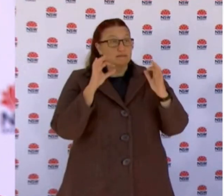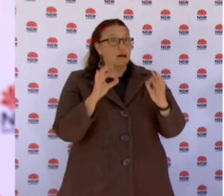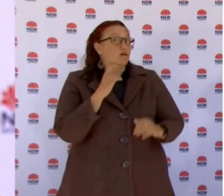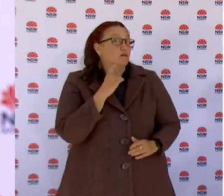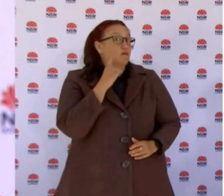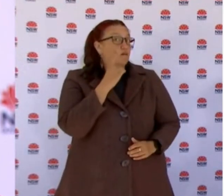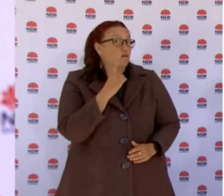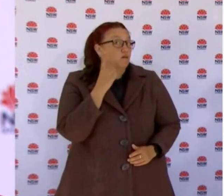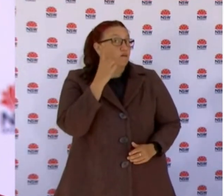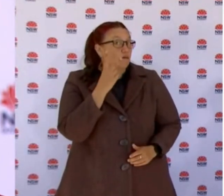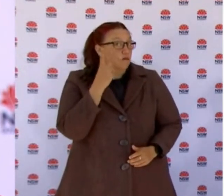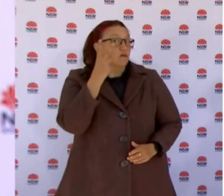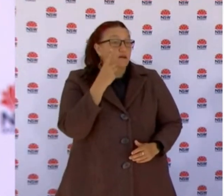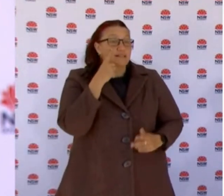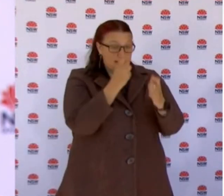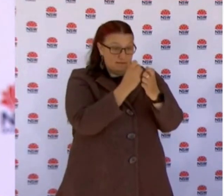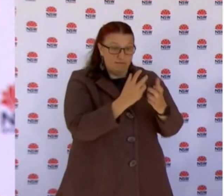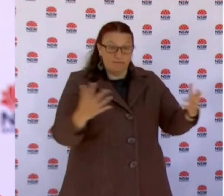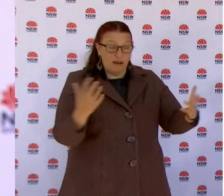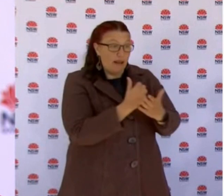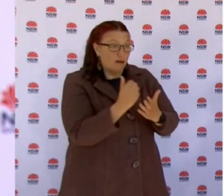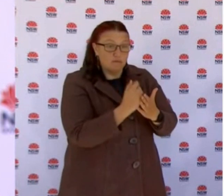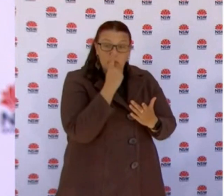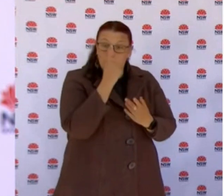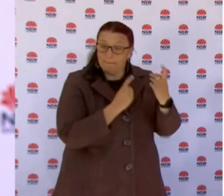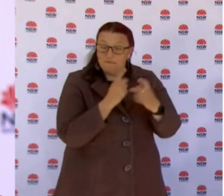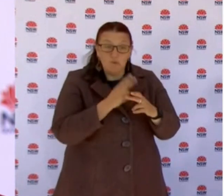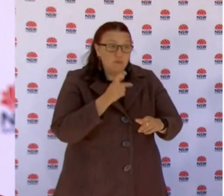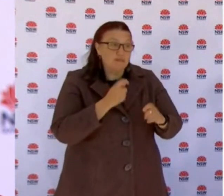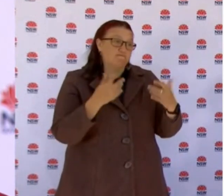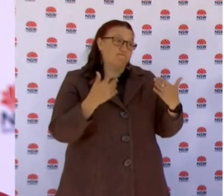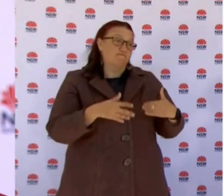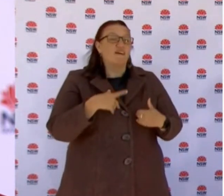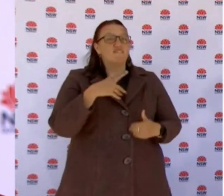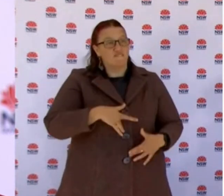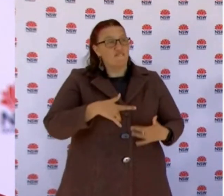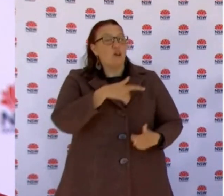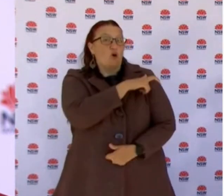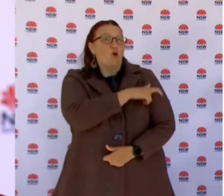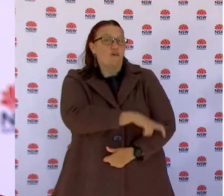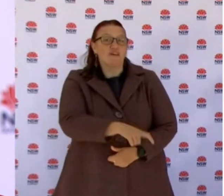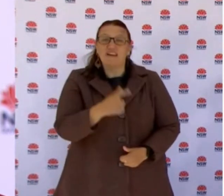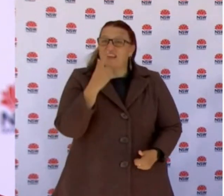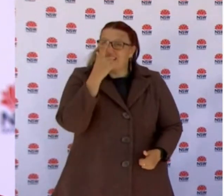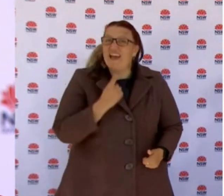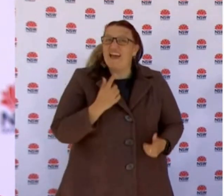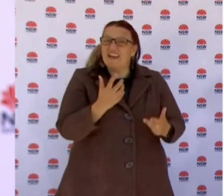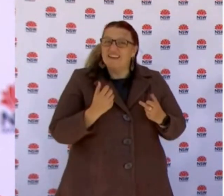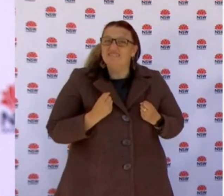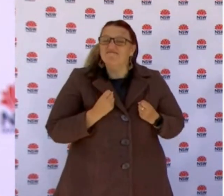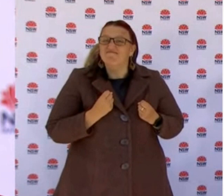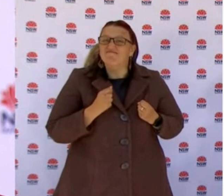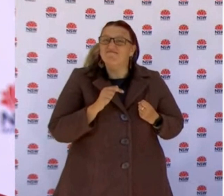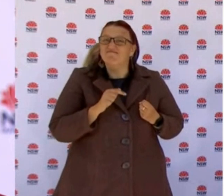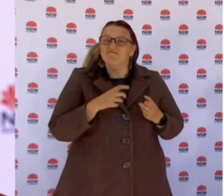our health experts confidence that we're not missing any chains of community transmission. I foreshadowed a few days ago that the numbers were